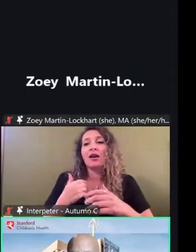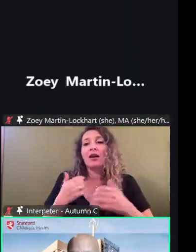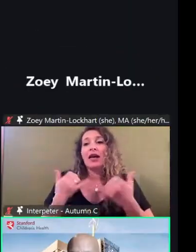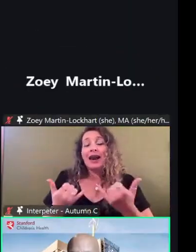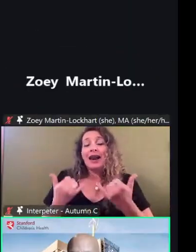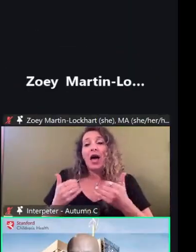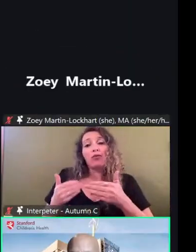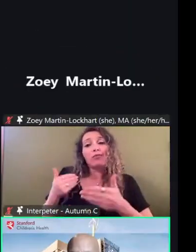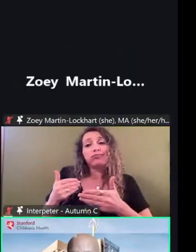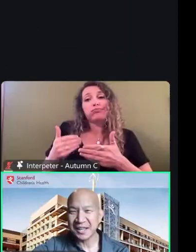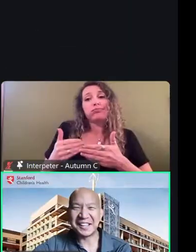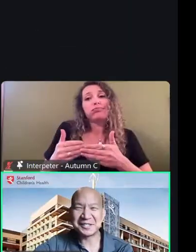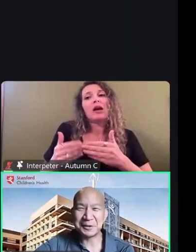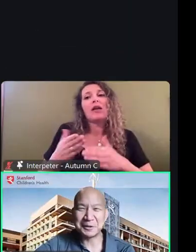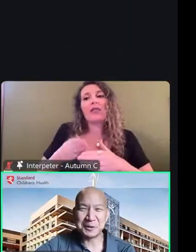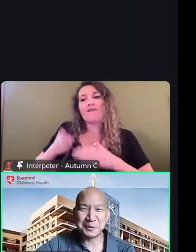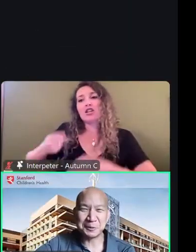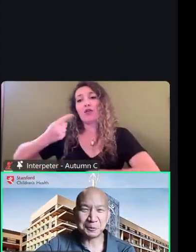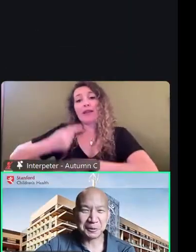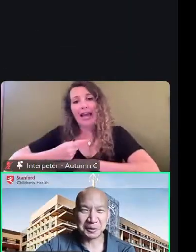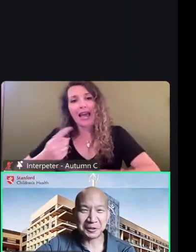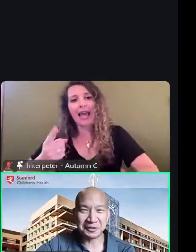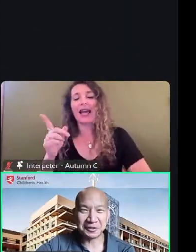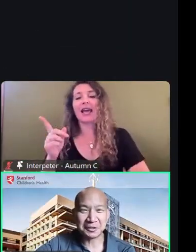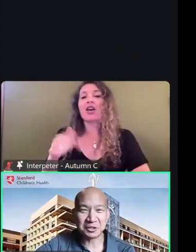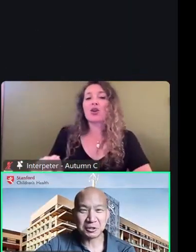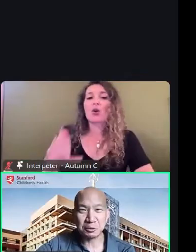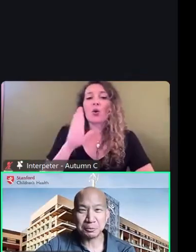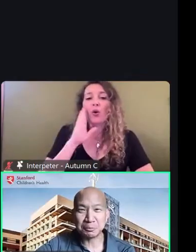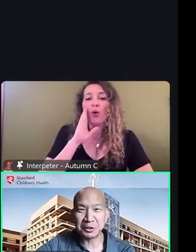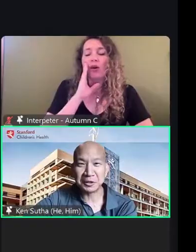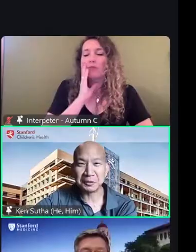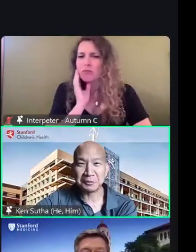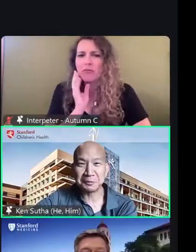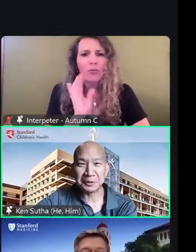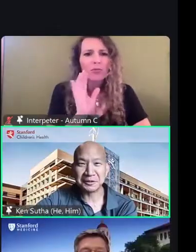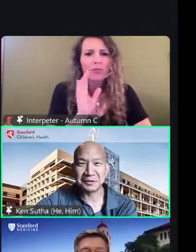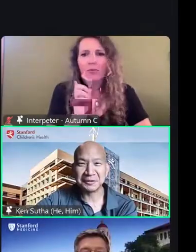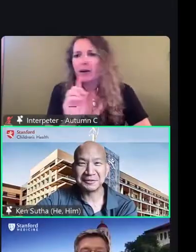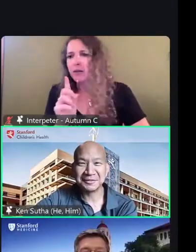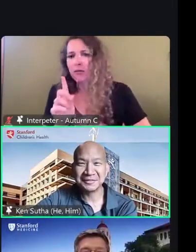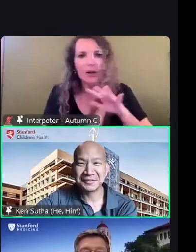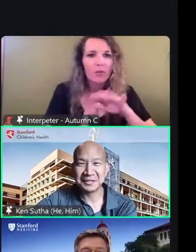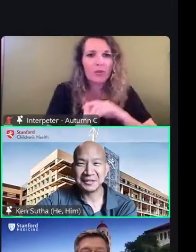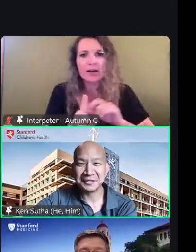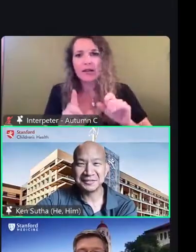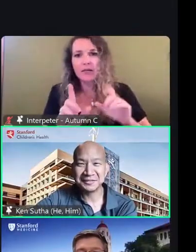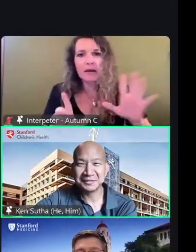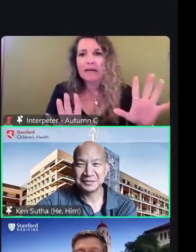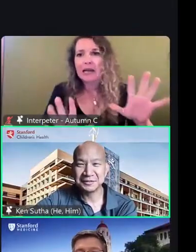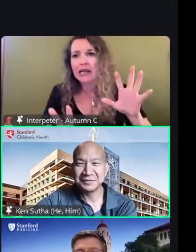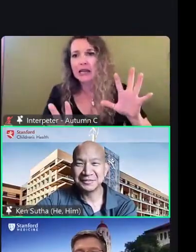We're coming to the end of the day. So we will, ooh, where'd it go? Wait, hold on. All